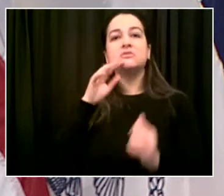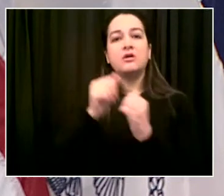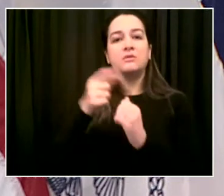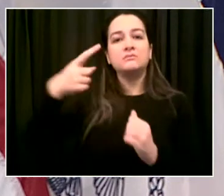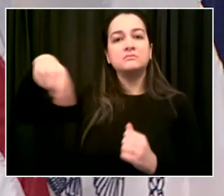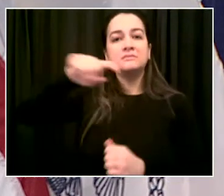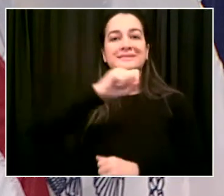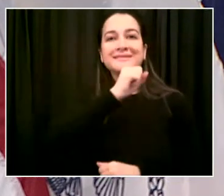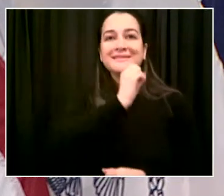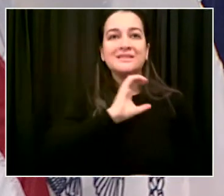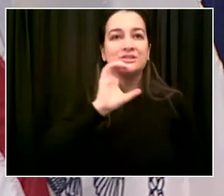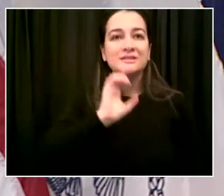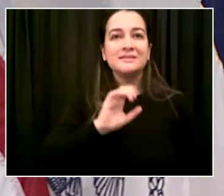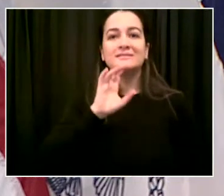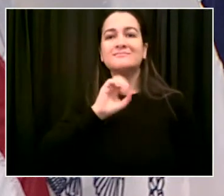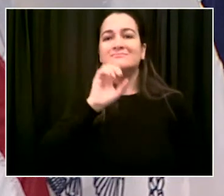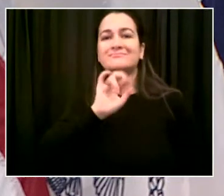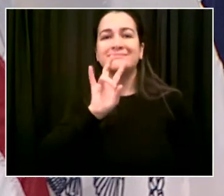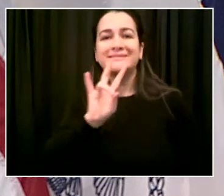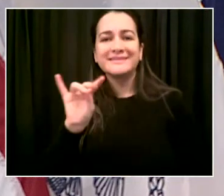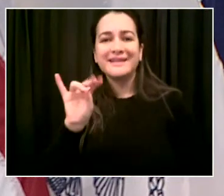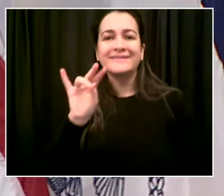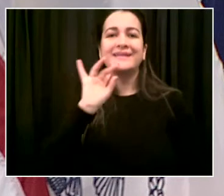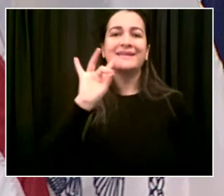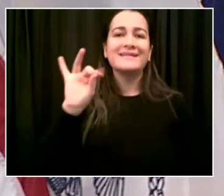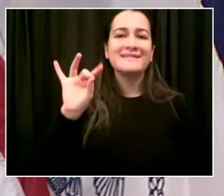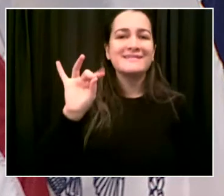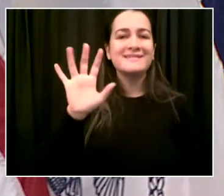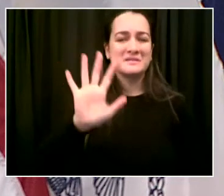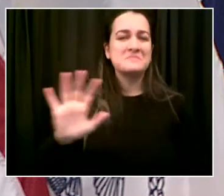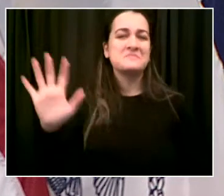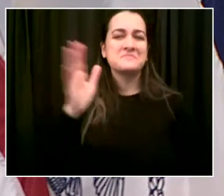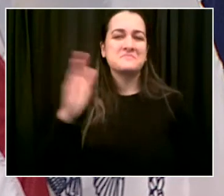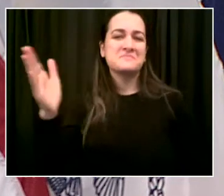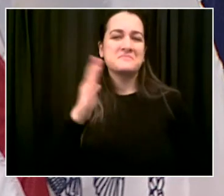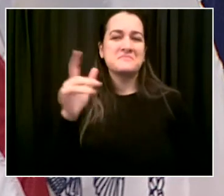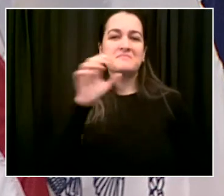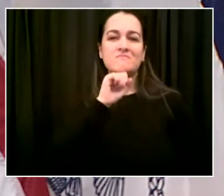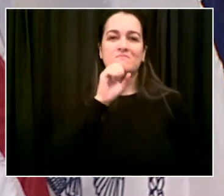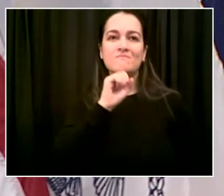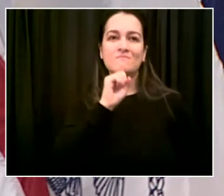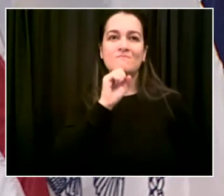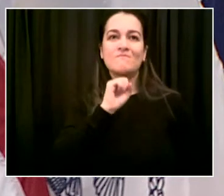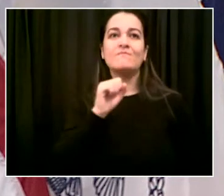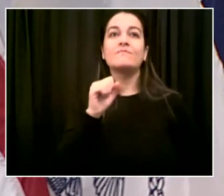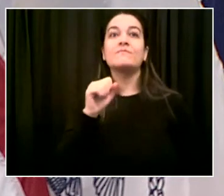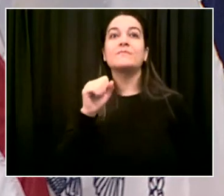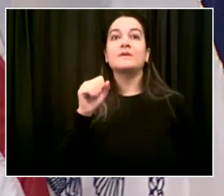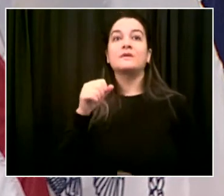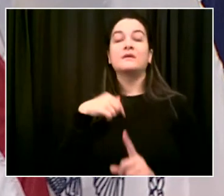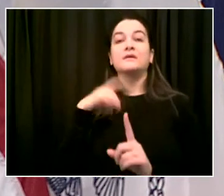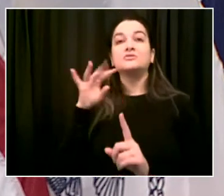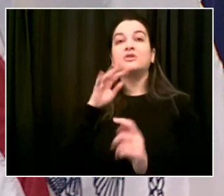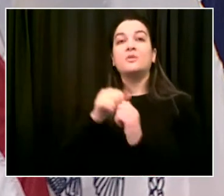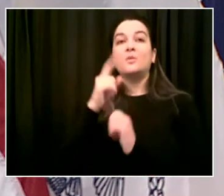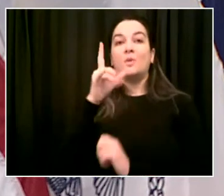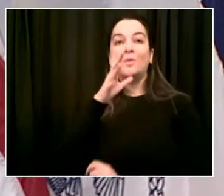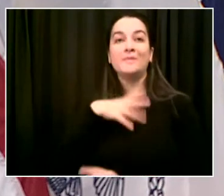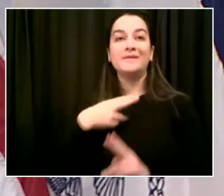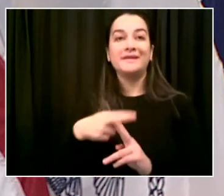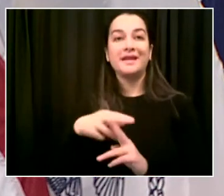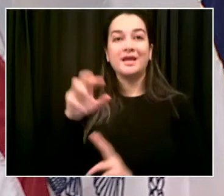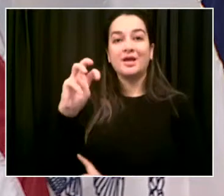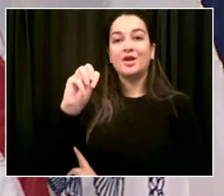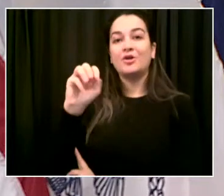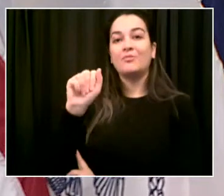was 97 years old, lived her whole life in Southeast Queens. Talked to me about